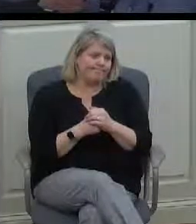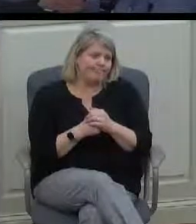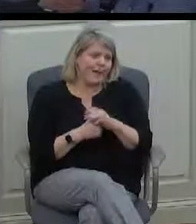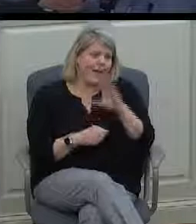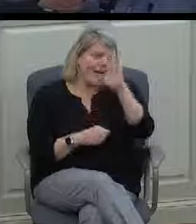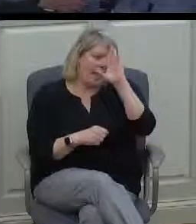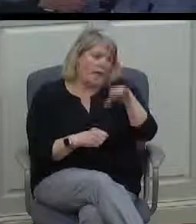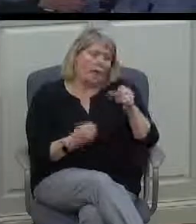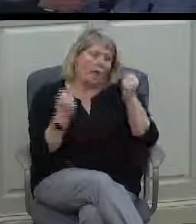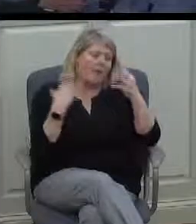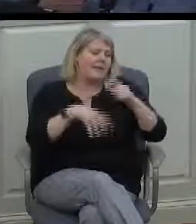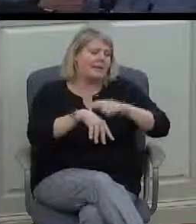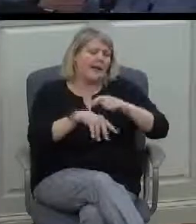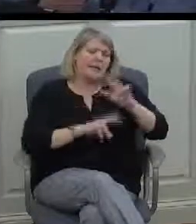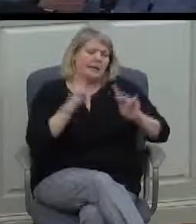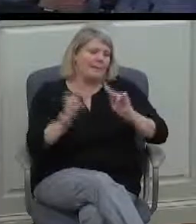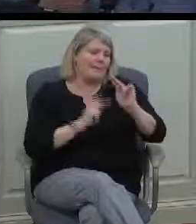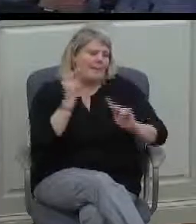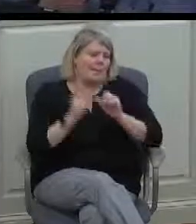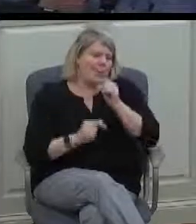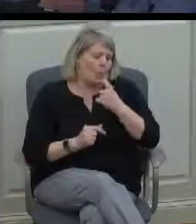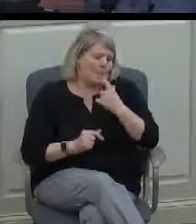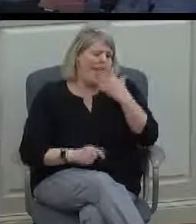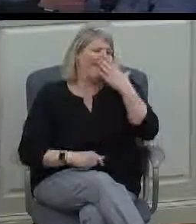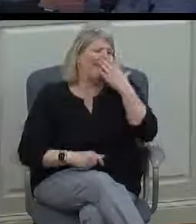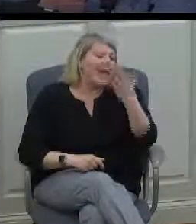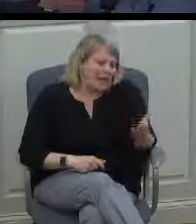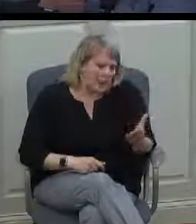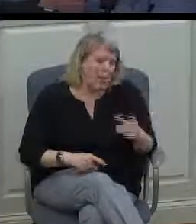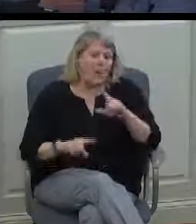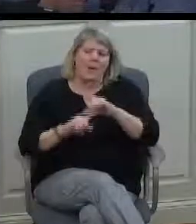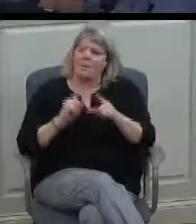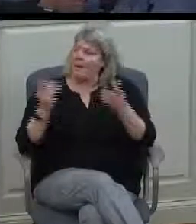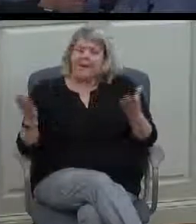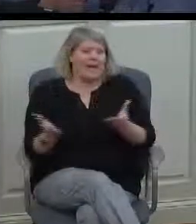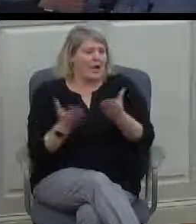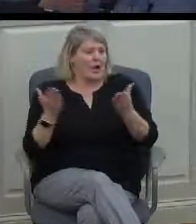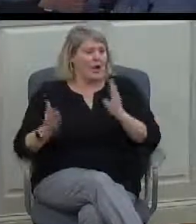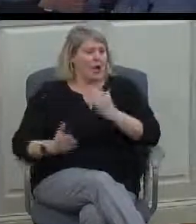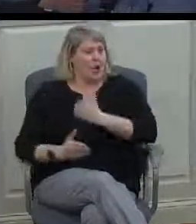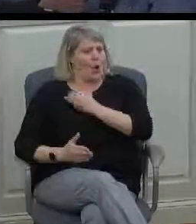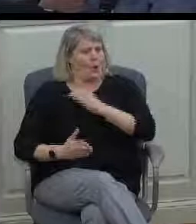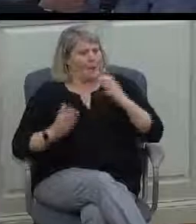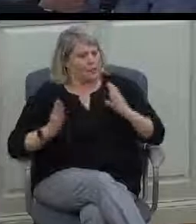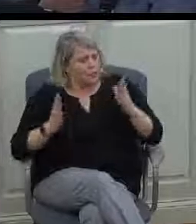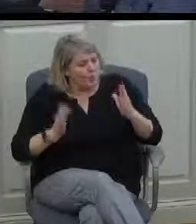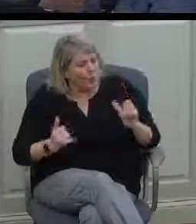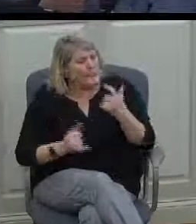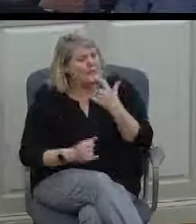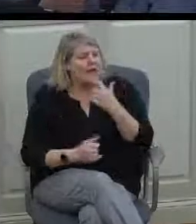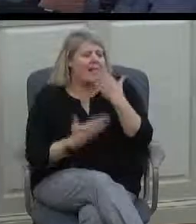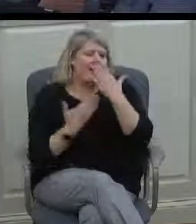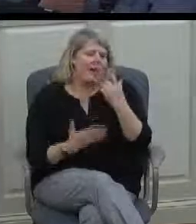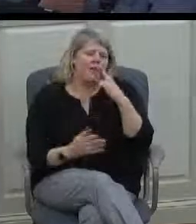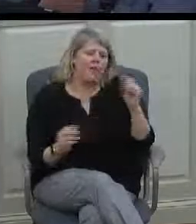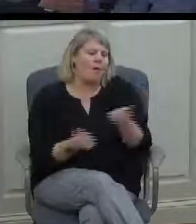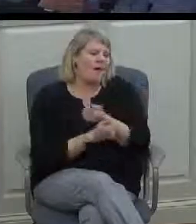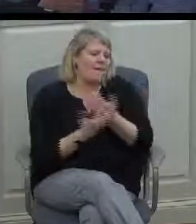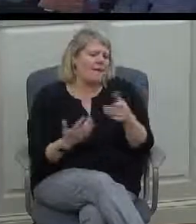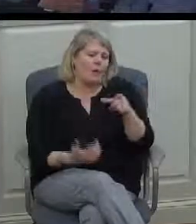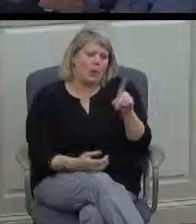thankless. But I think this commission's here to say thank you for what you do.